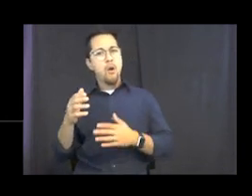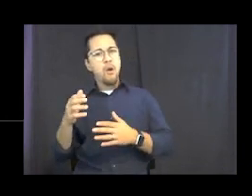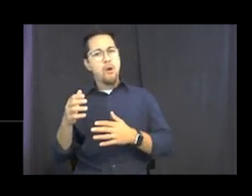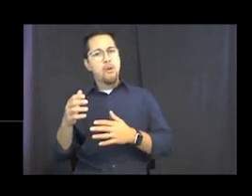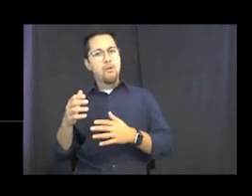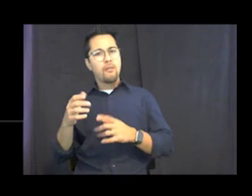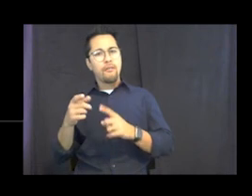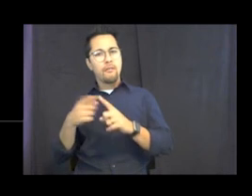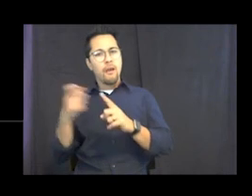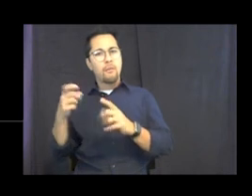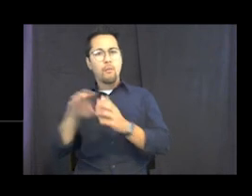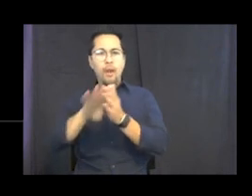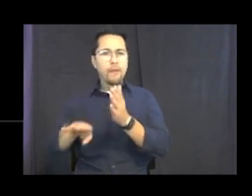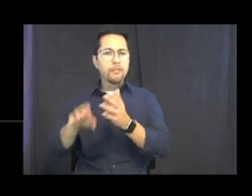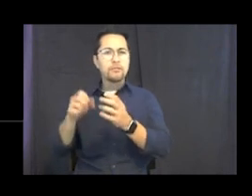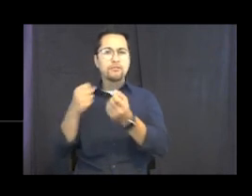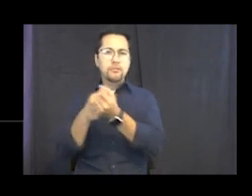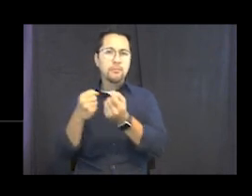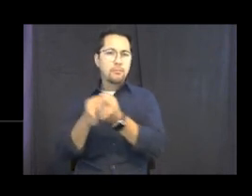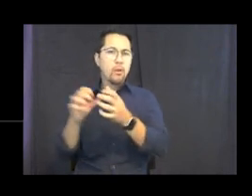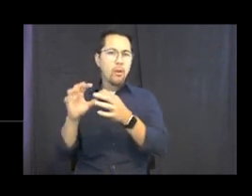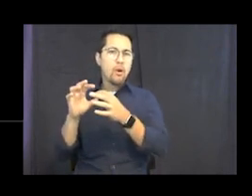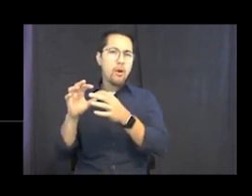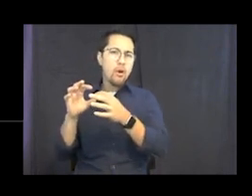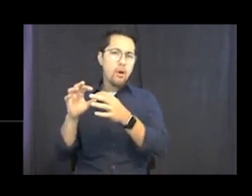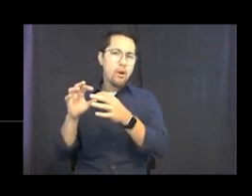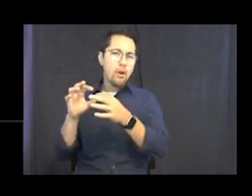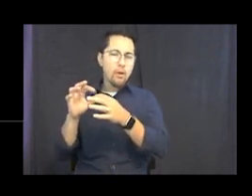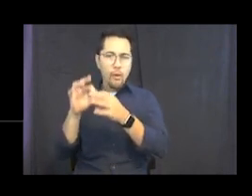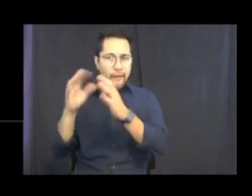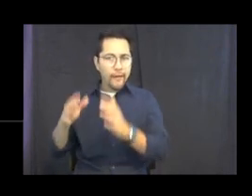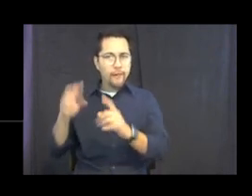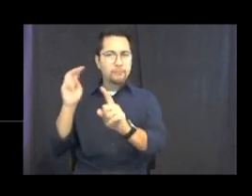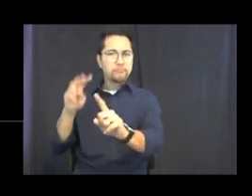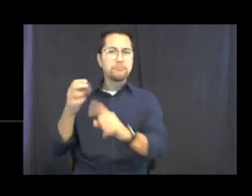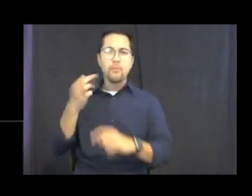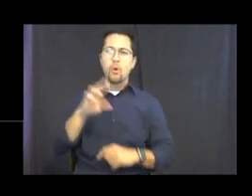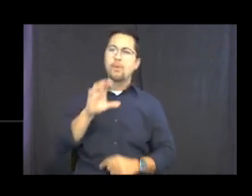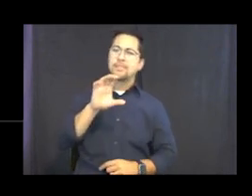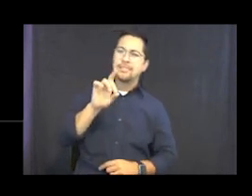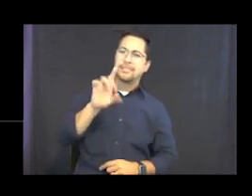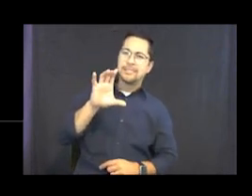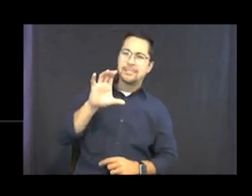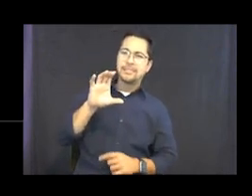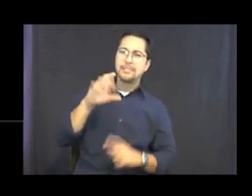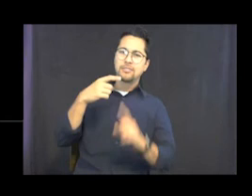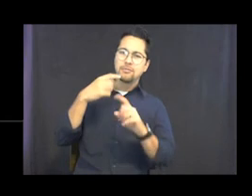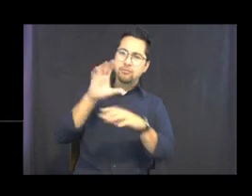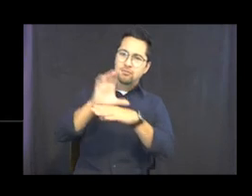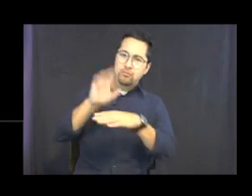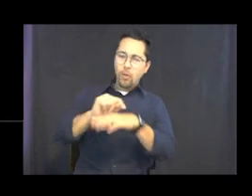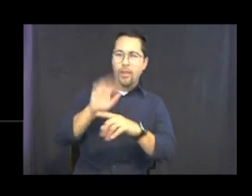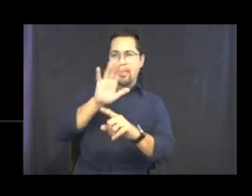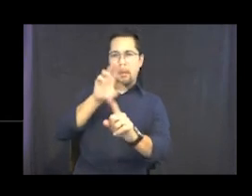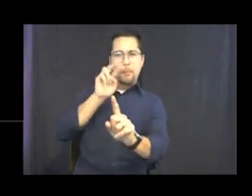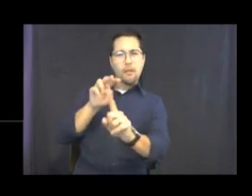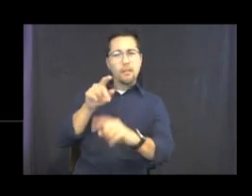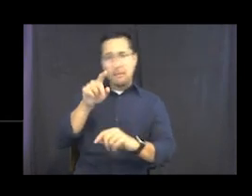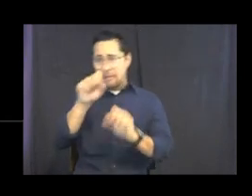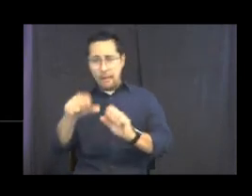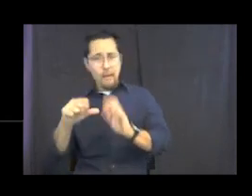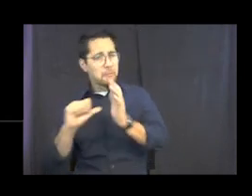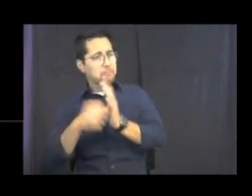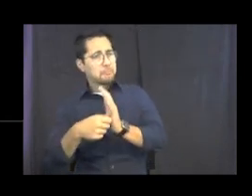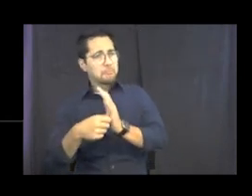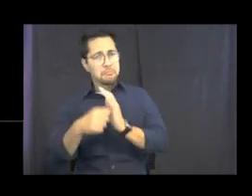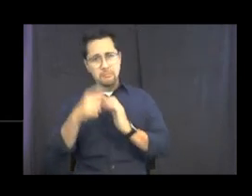support coordinator standpoint or a CDC consultant standpoint, and reiterate